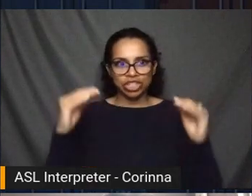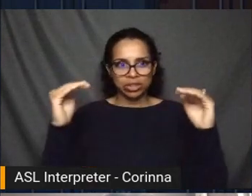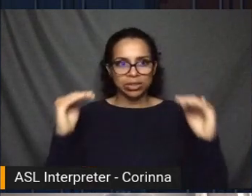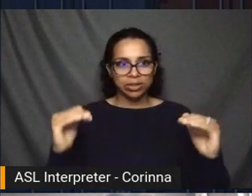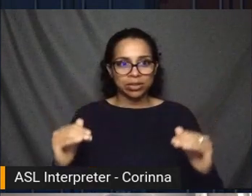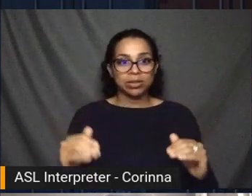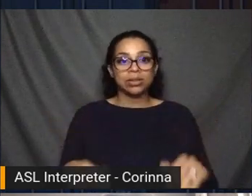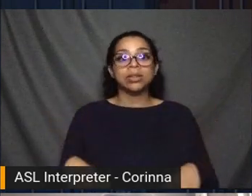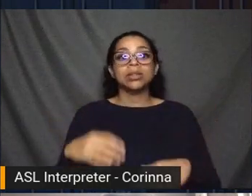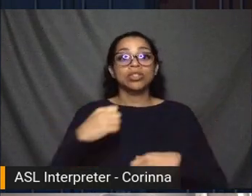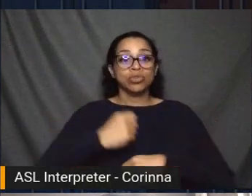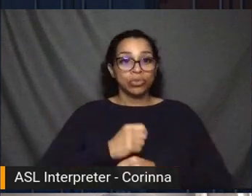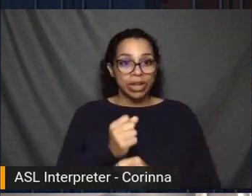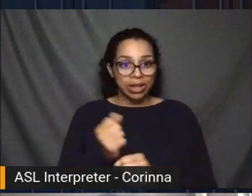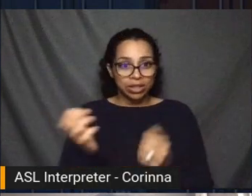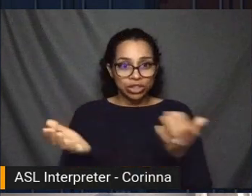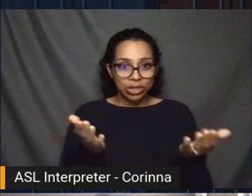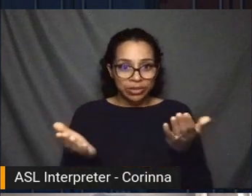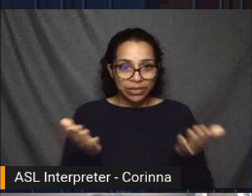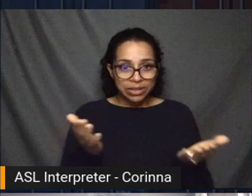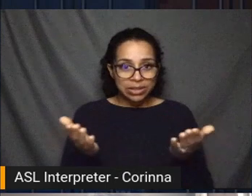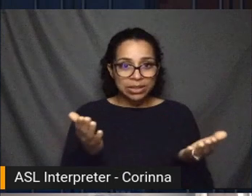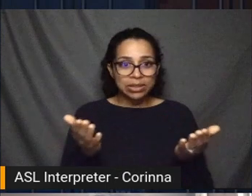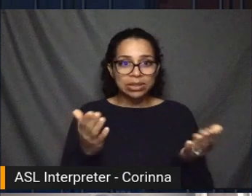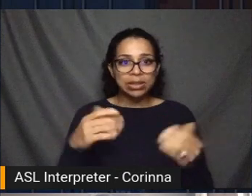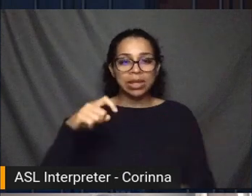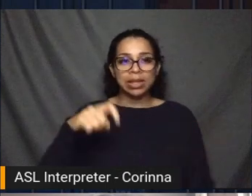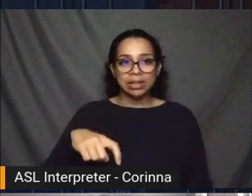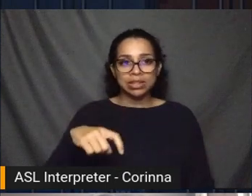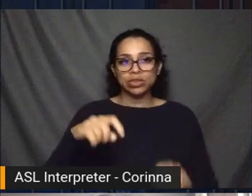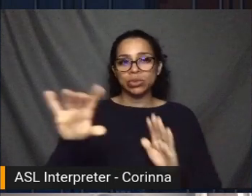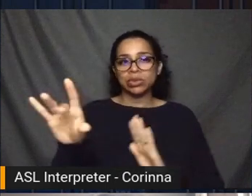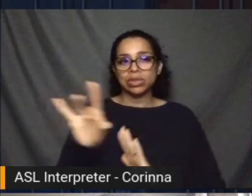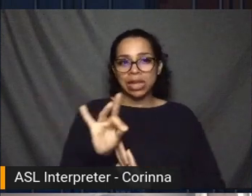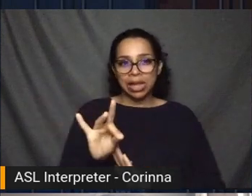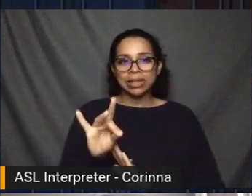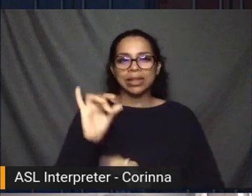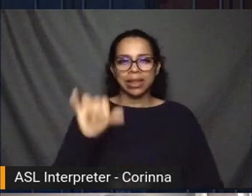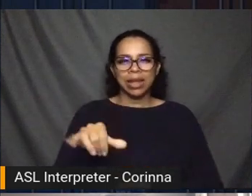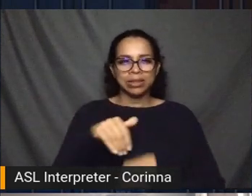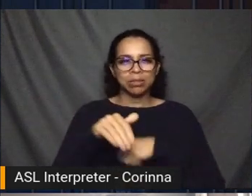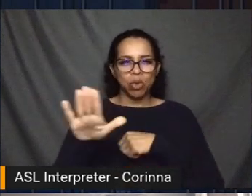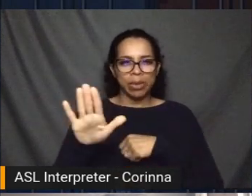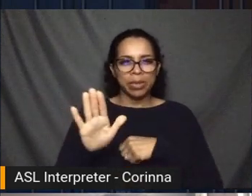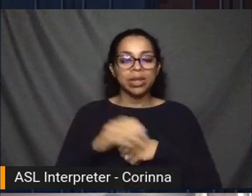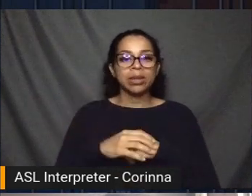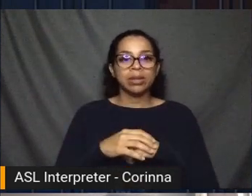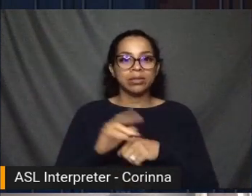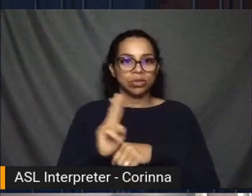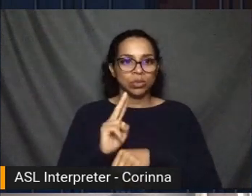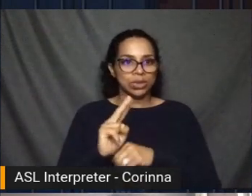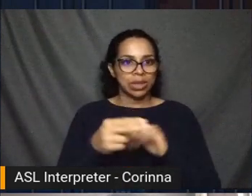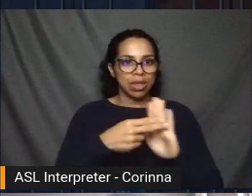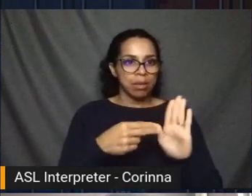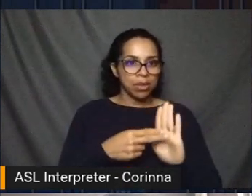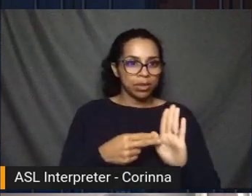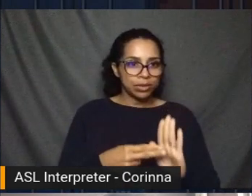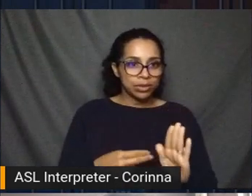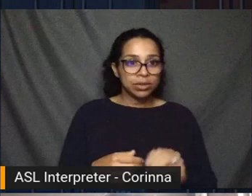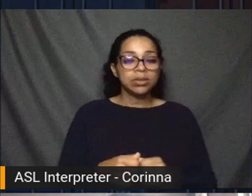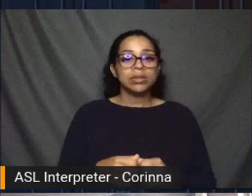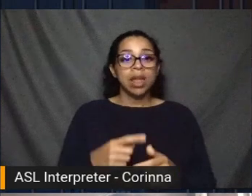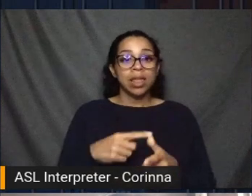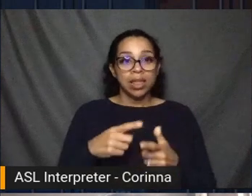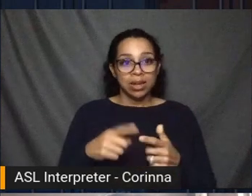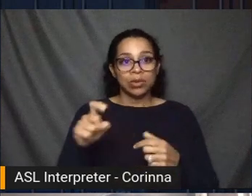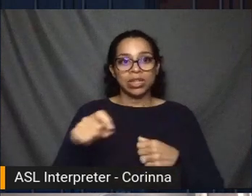a service that needs to select that deployment with using labels. And then you need to create